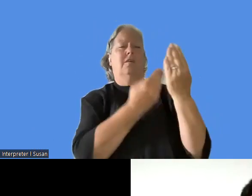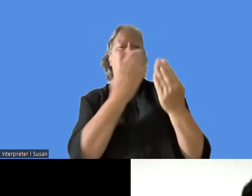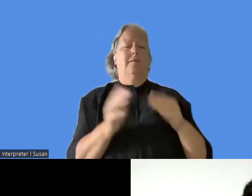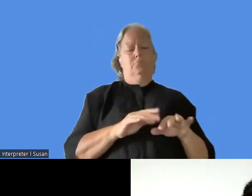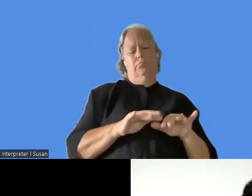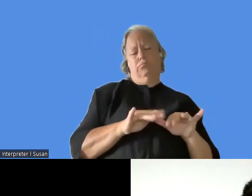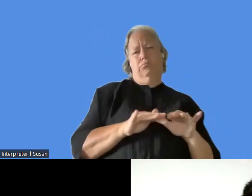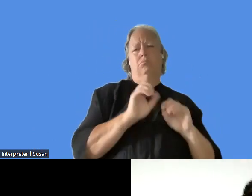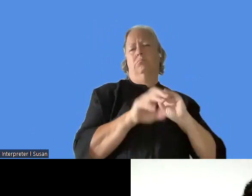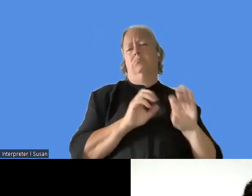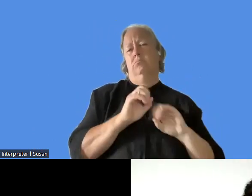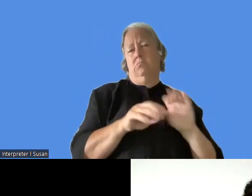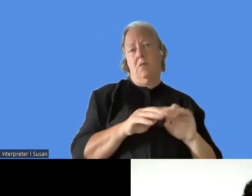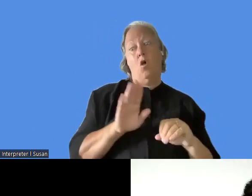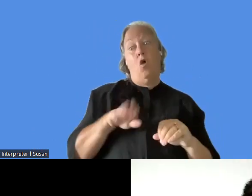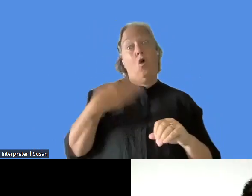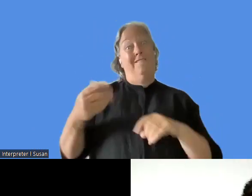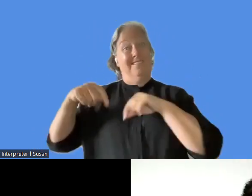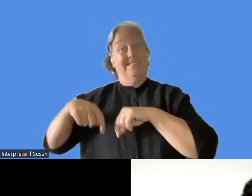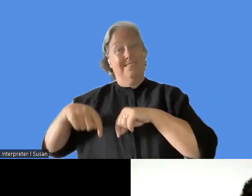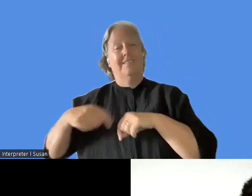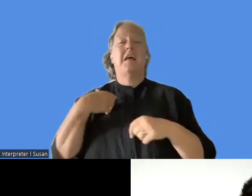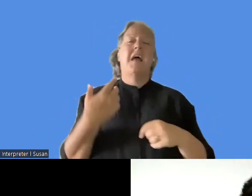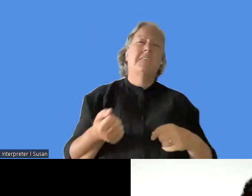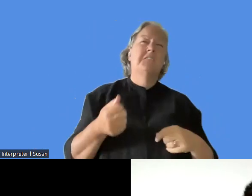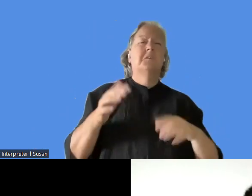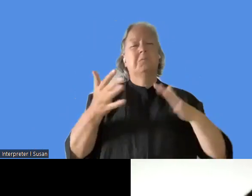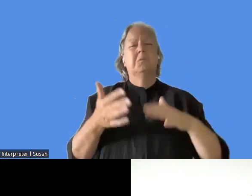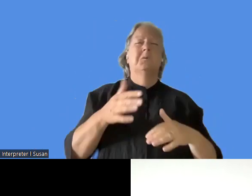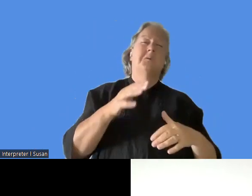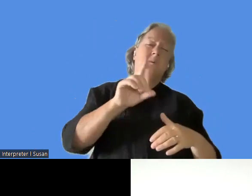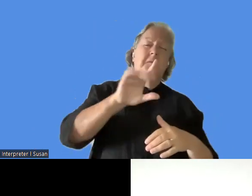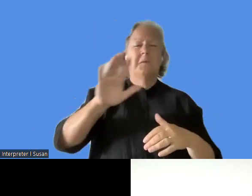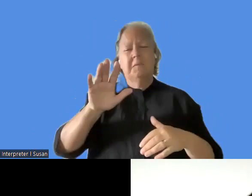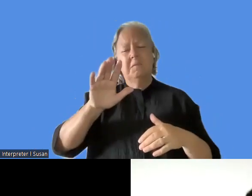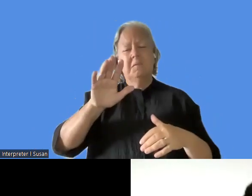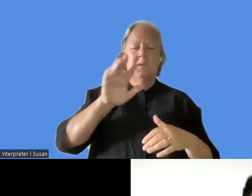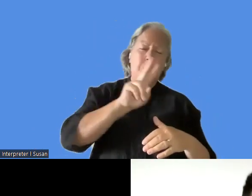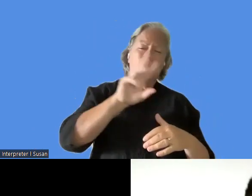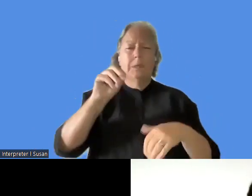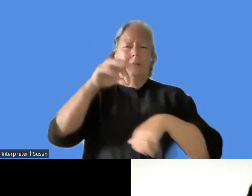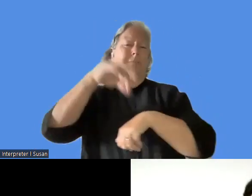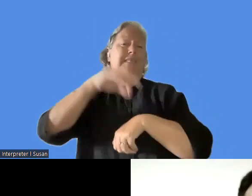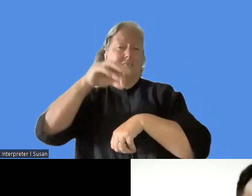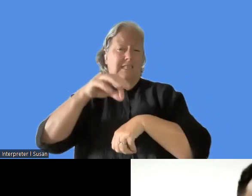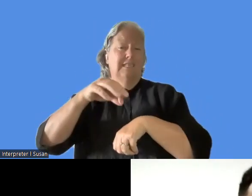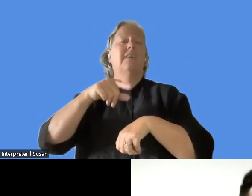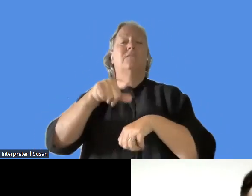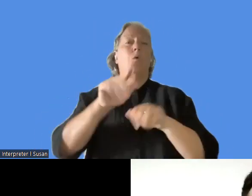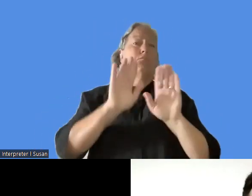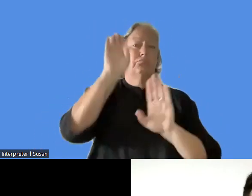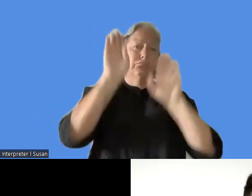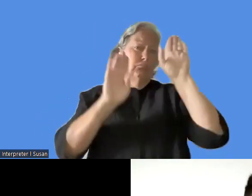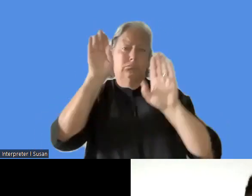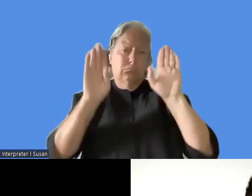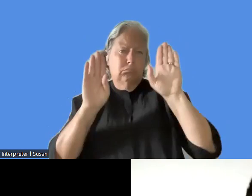presenter, we would have a good 20 or 15 minutes for interactive discussion and closing remarks by all panelists.